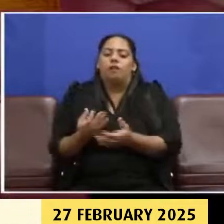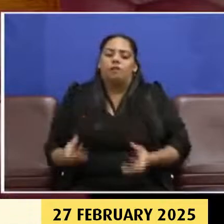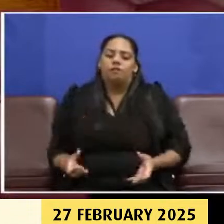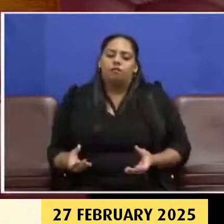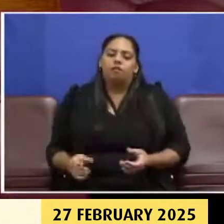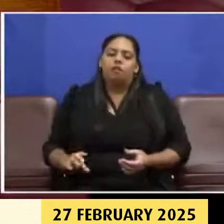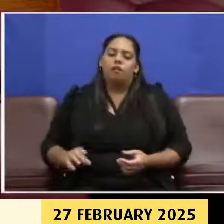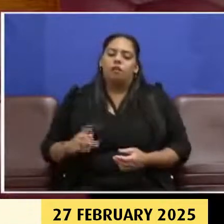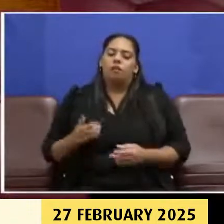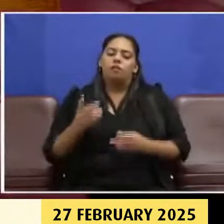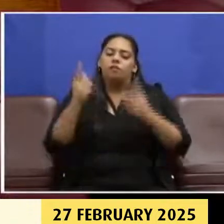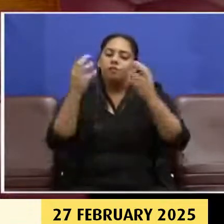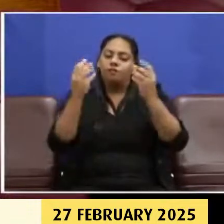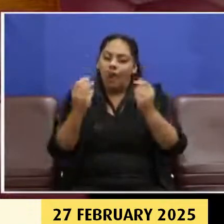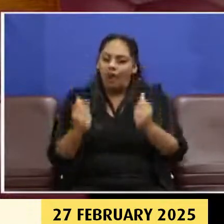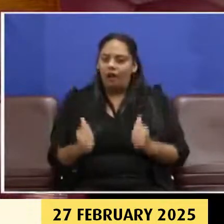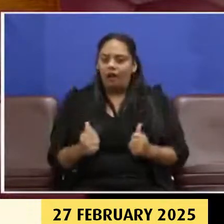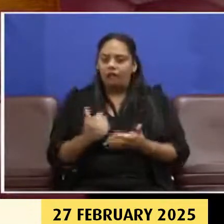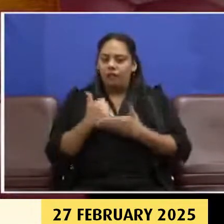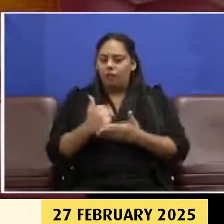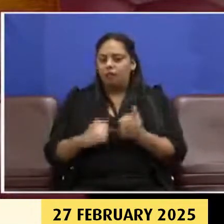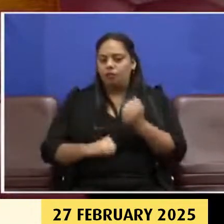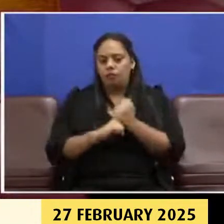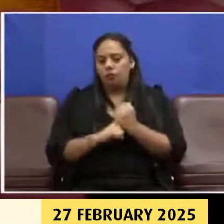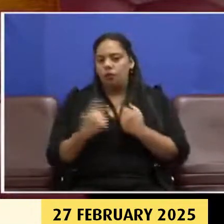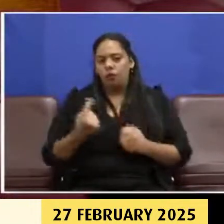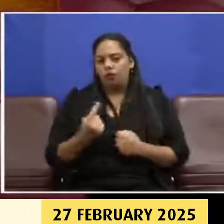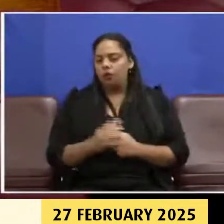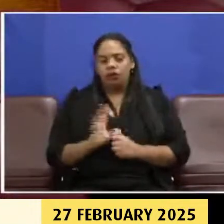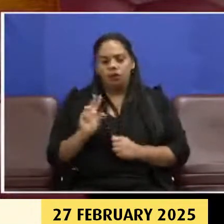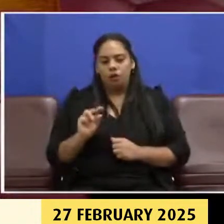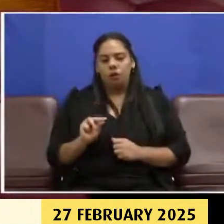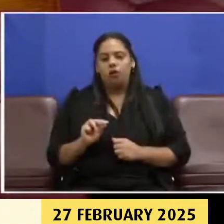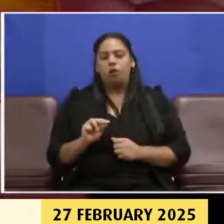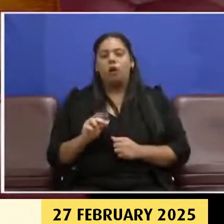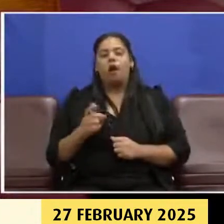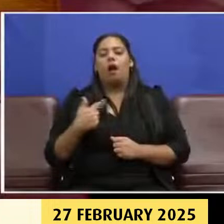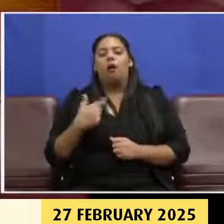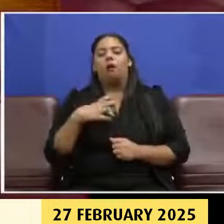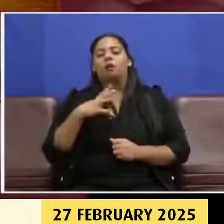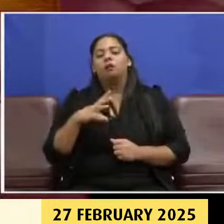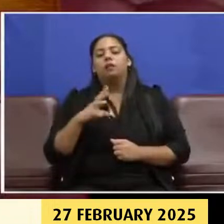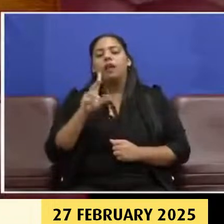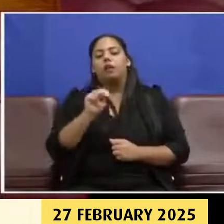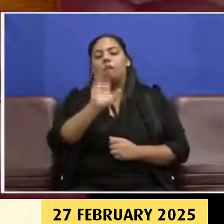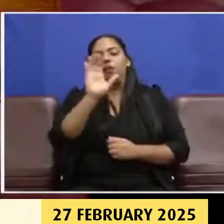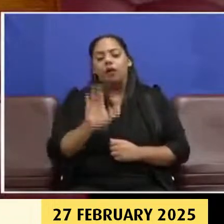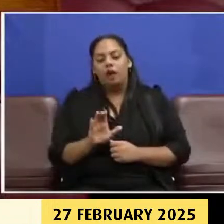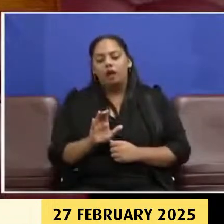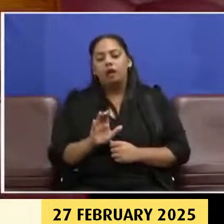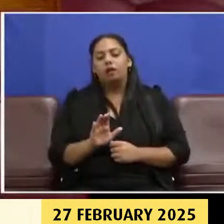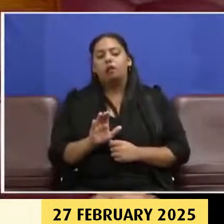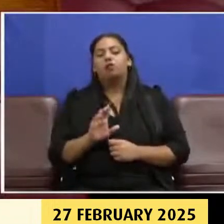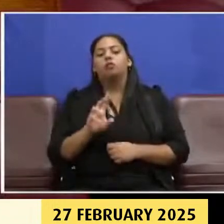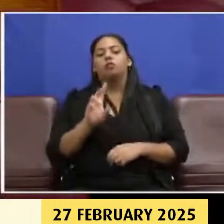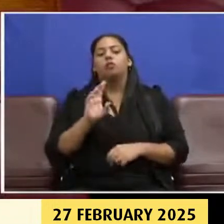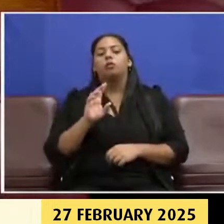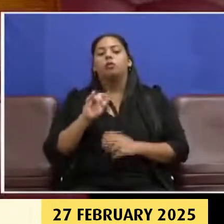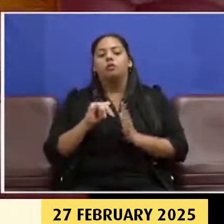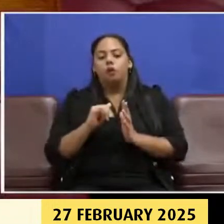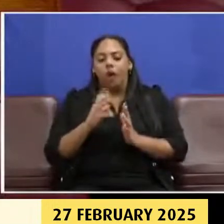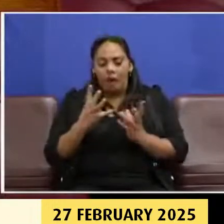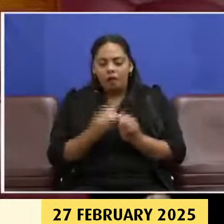about entrepreneurship and certain funding. I think one of the strategies I want to bring in is that I really want the NYDA to be a lobby group in the